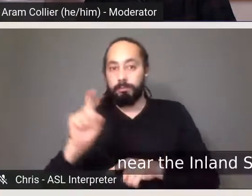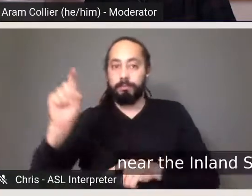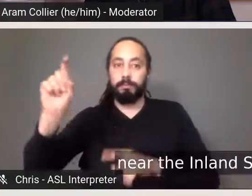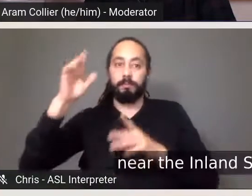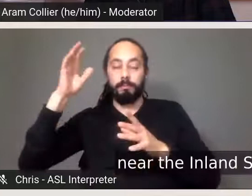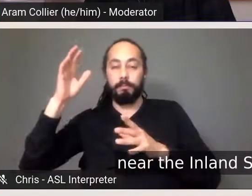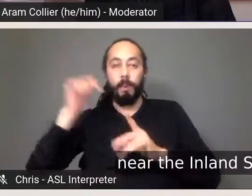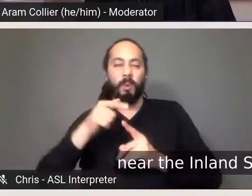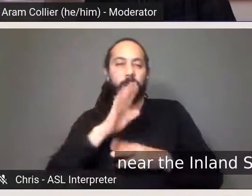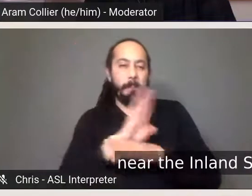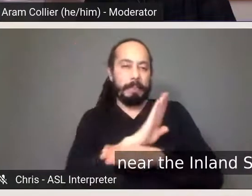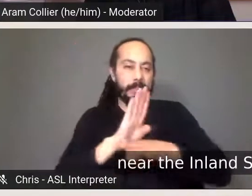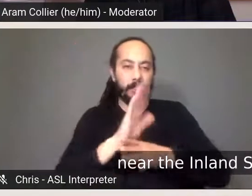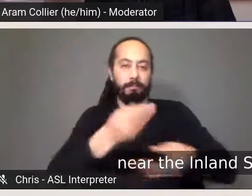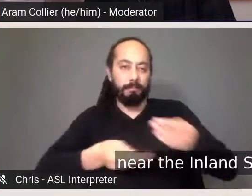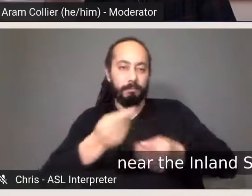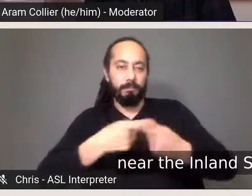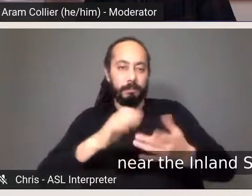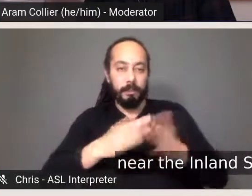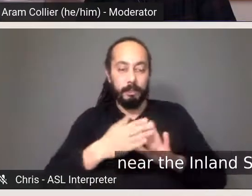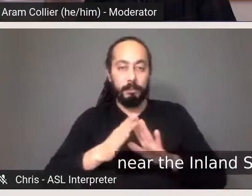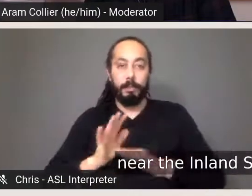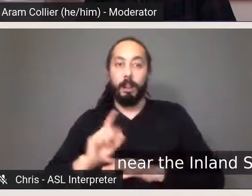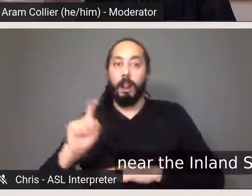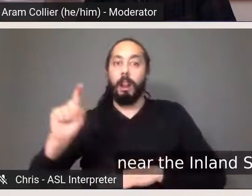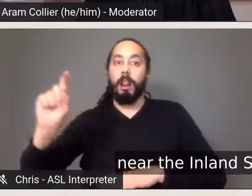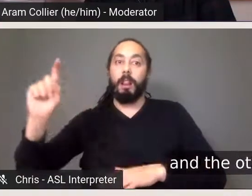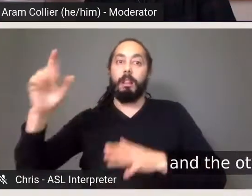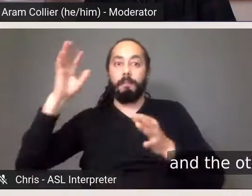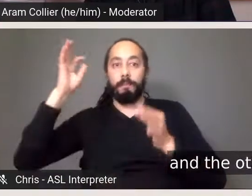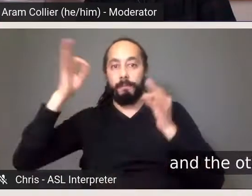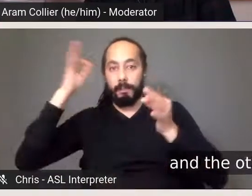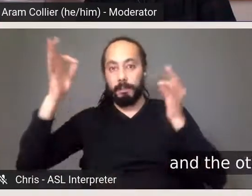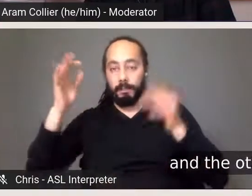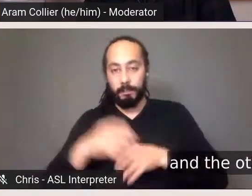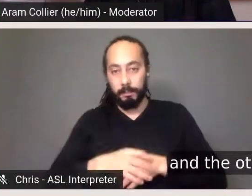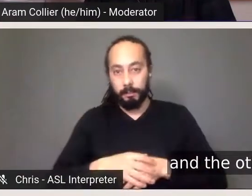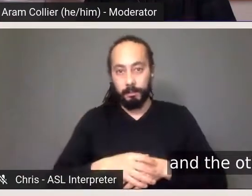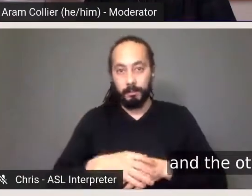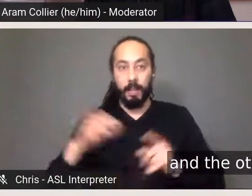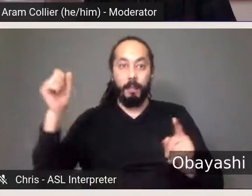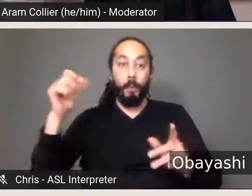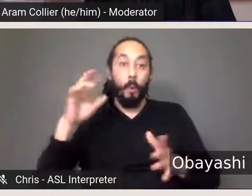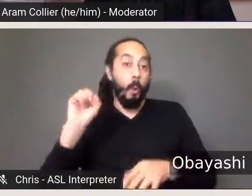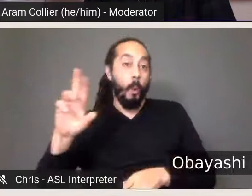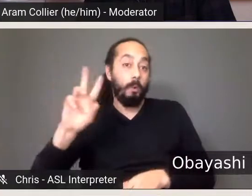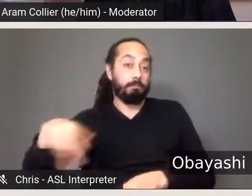near the inland sea to somewhere else. And the other way around,